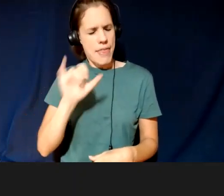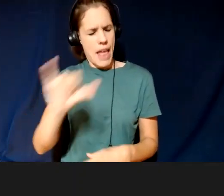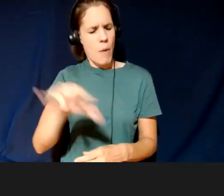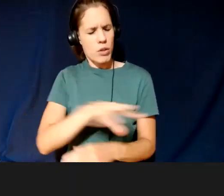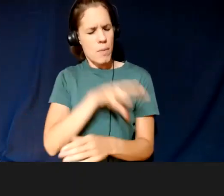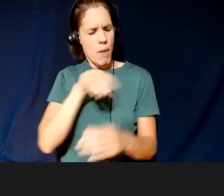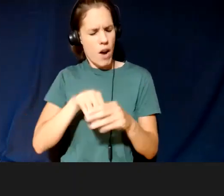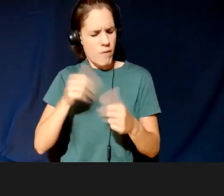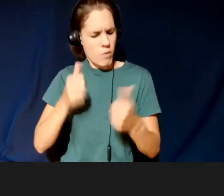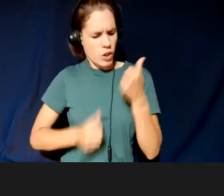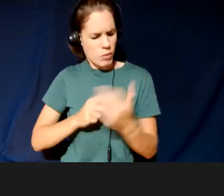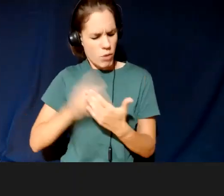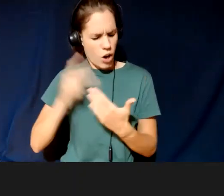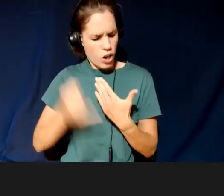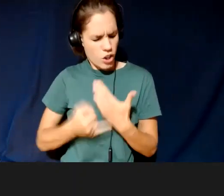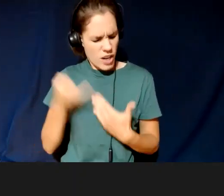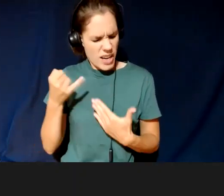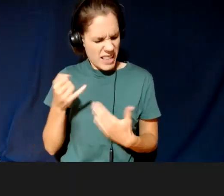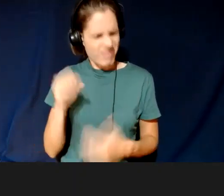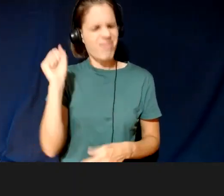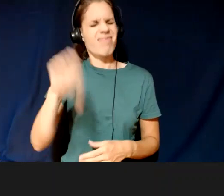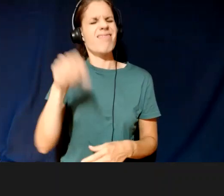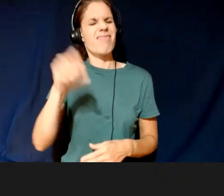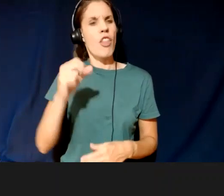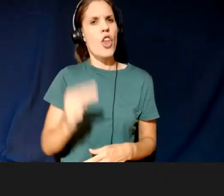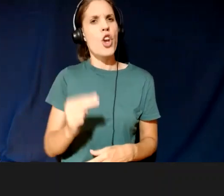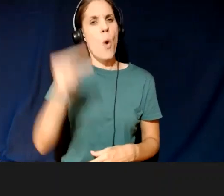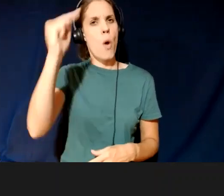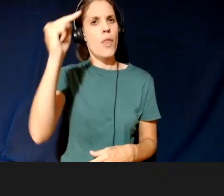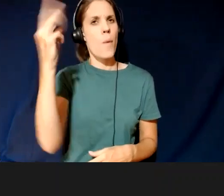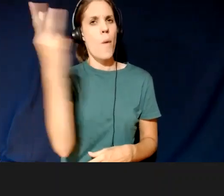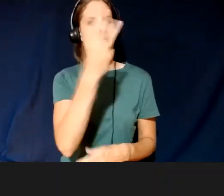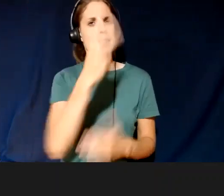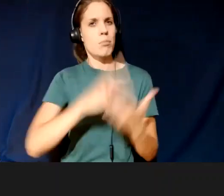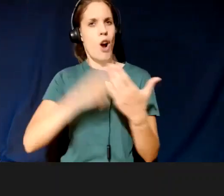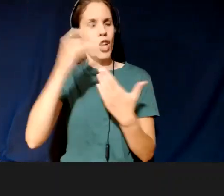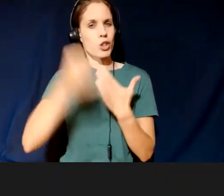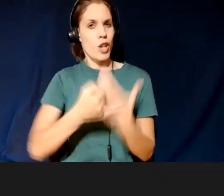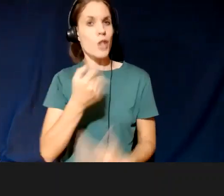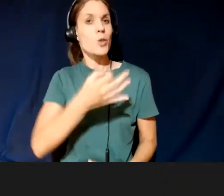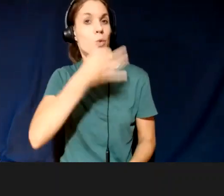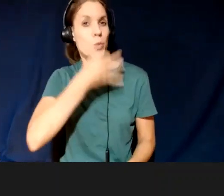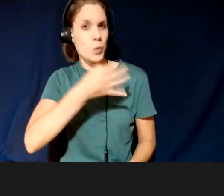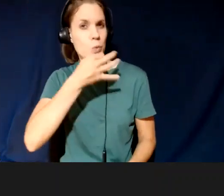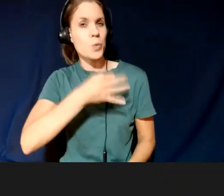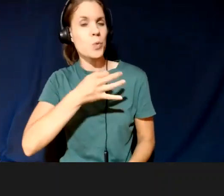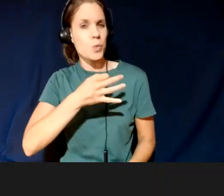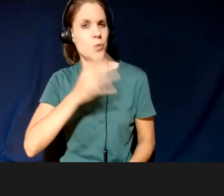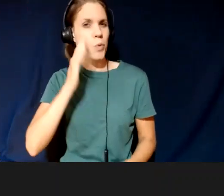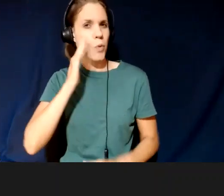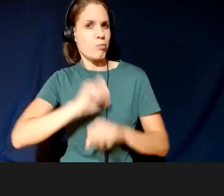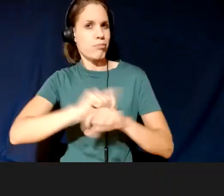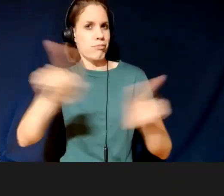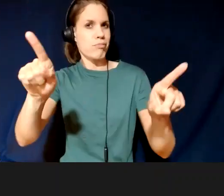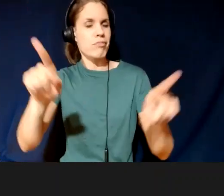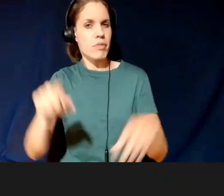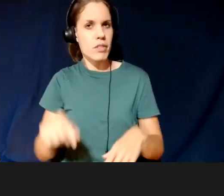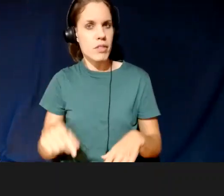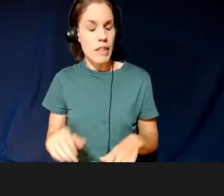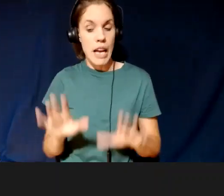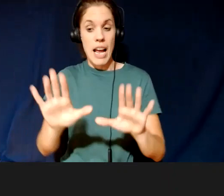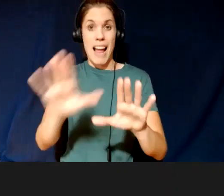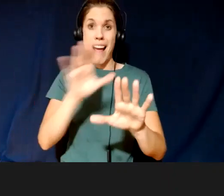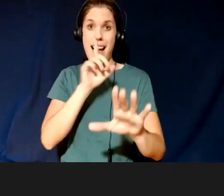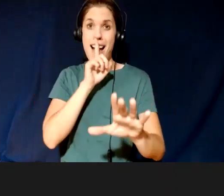part of. Yeah, that's a part of our Species for the Northwest projects, so that will be coming out very soon. And I should mention, I did not do all of